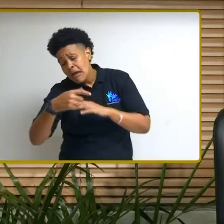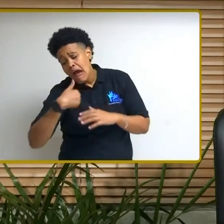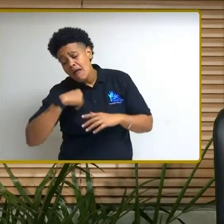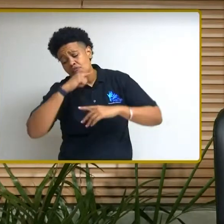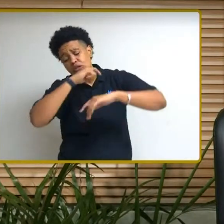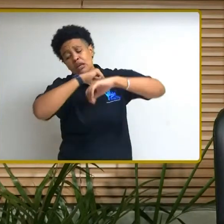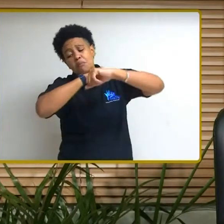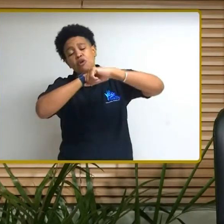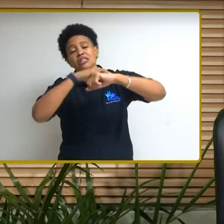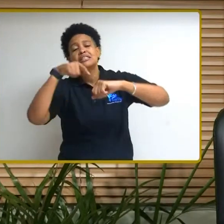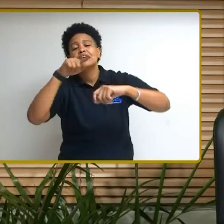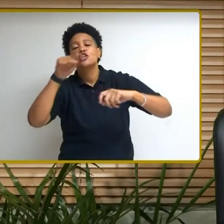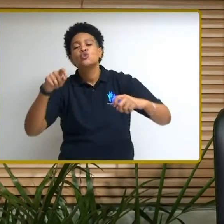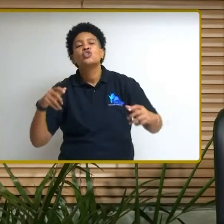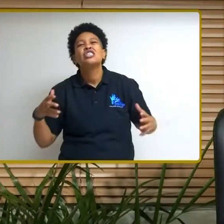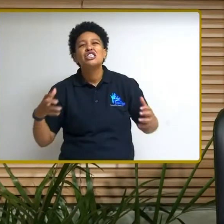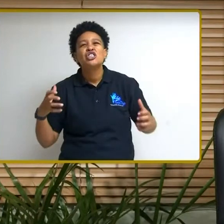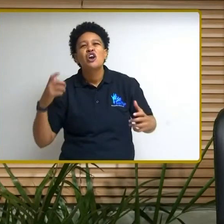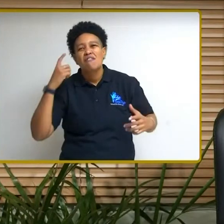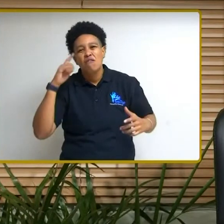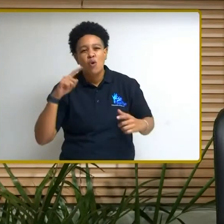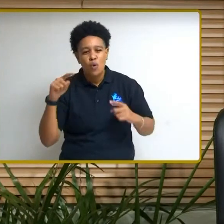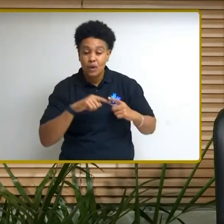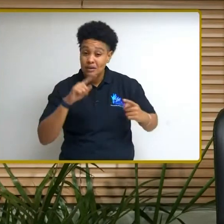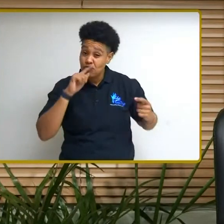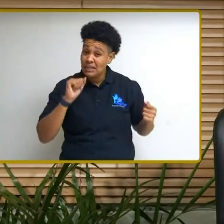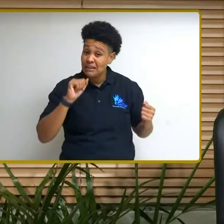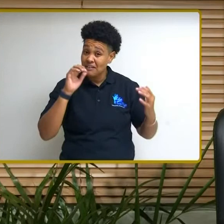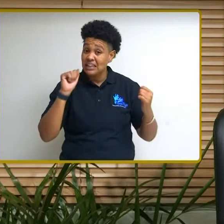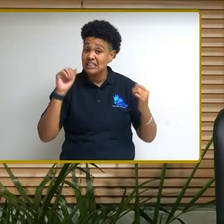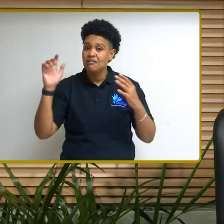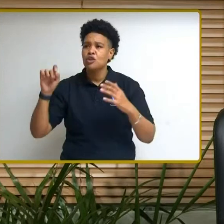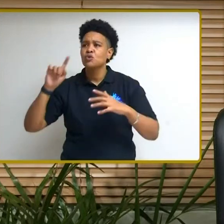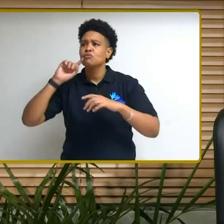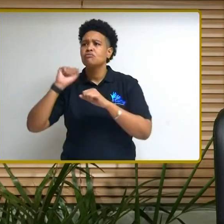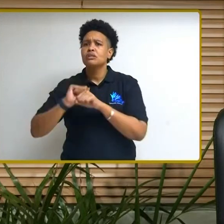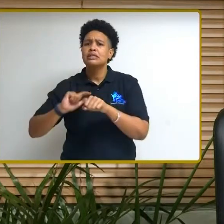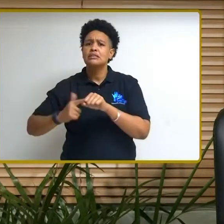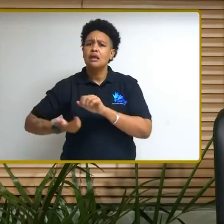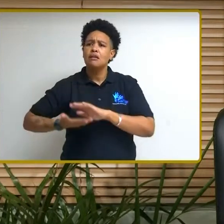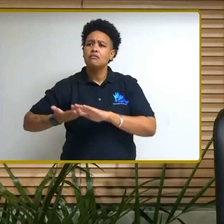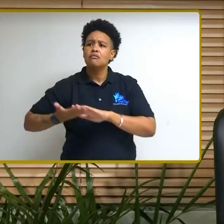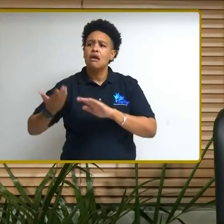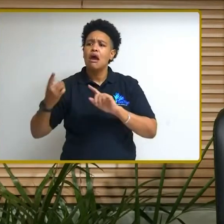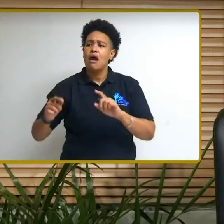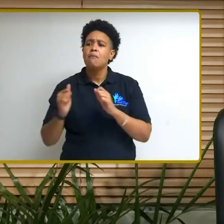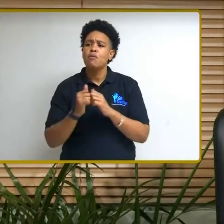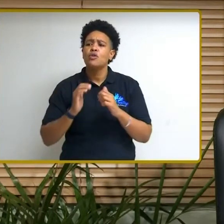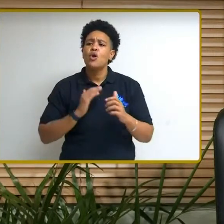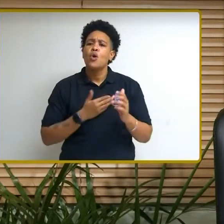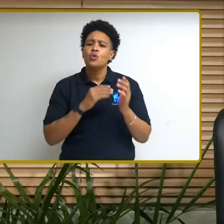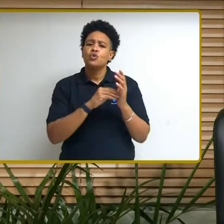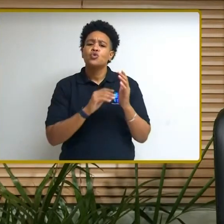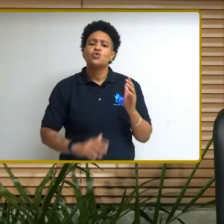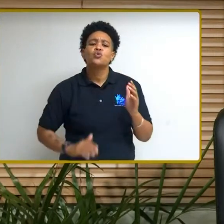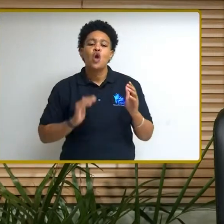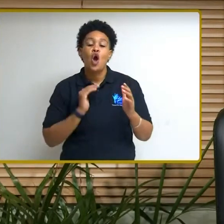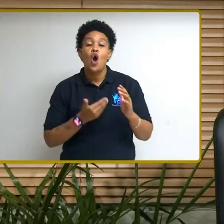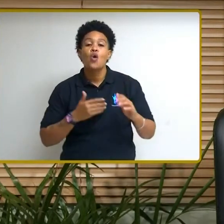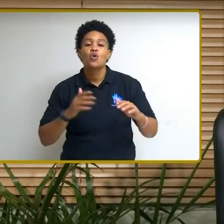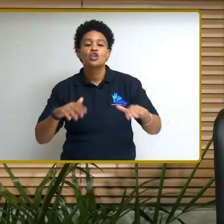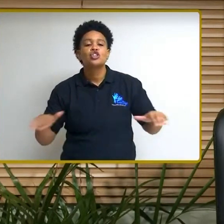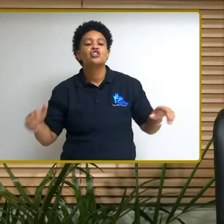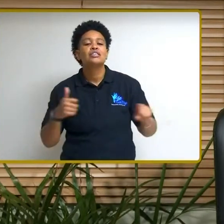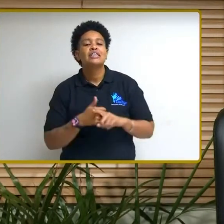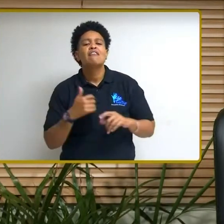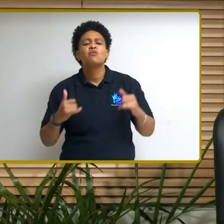protection they deserve for when face-to-face should have resumed with our students, our children,